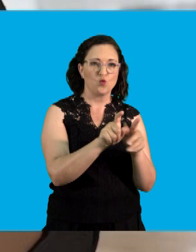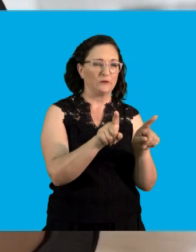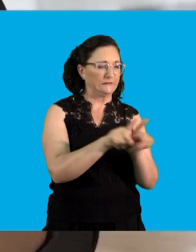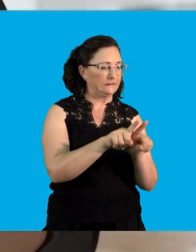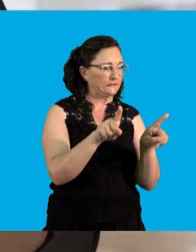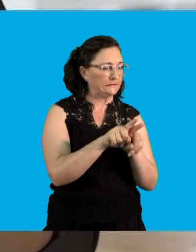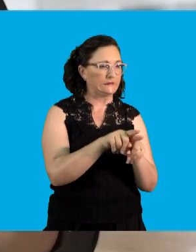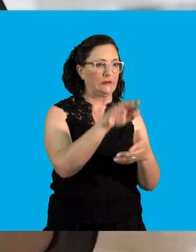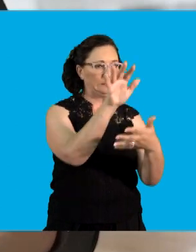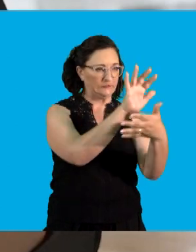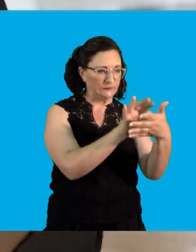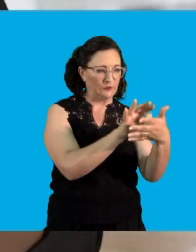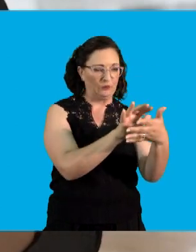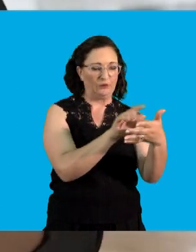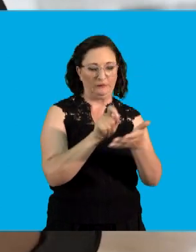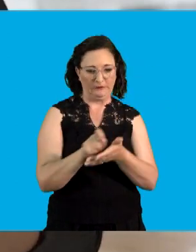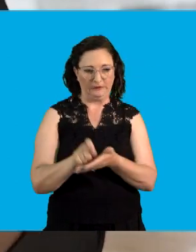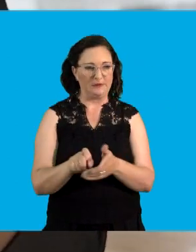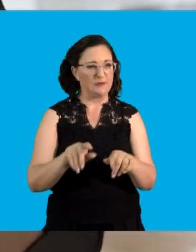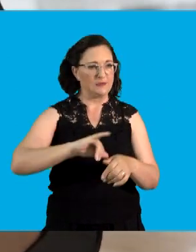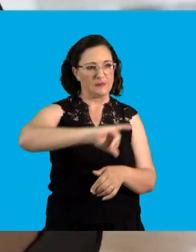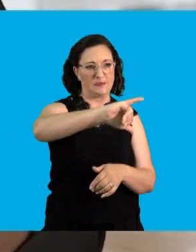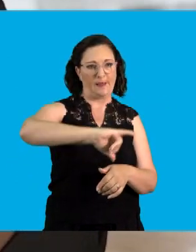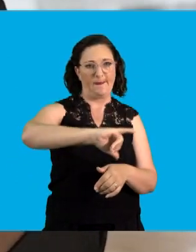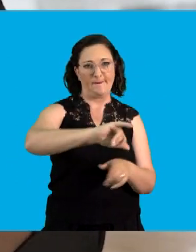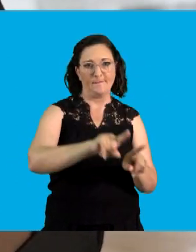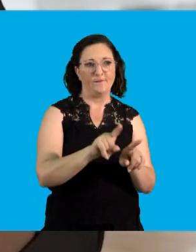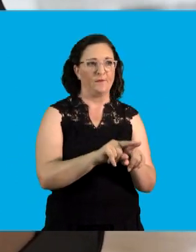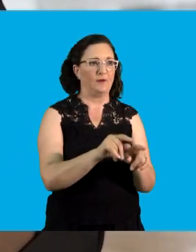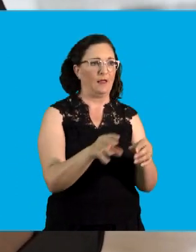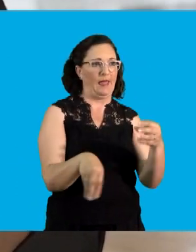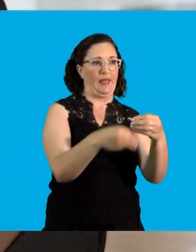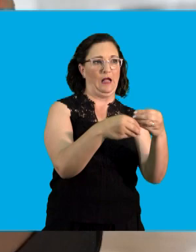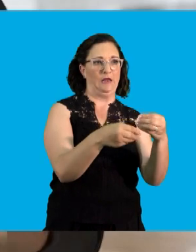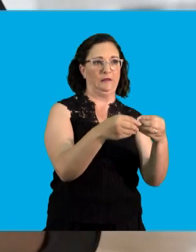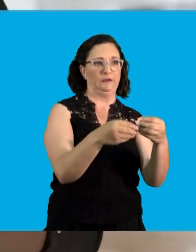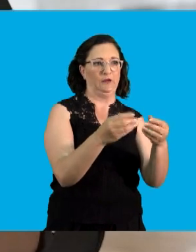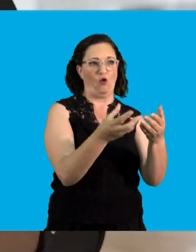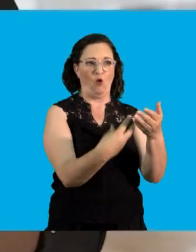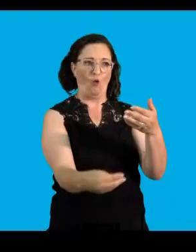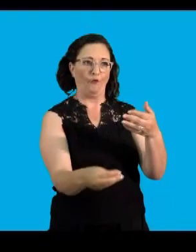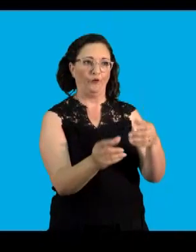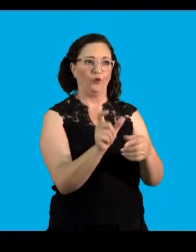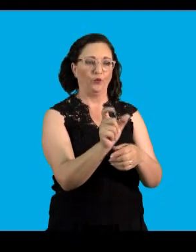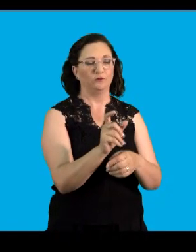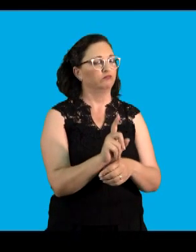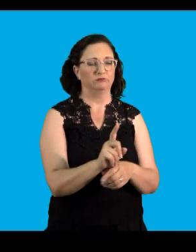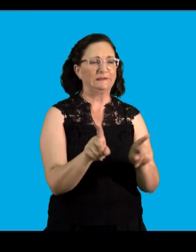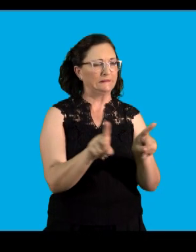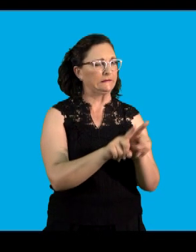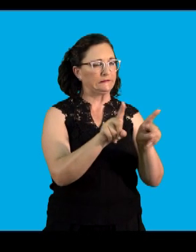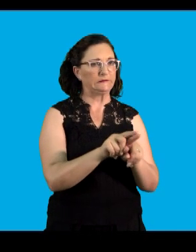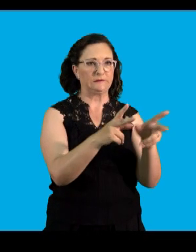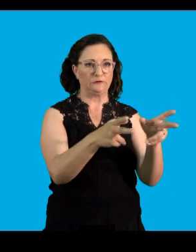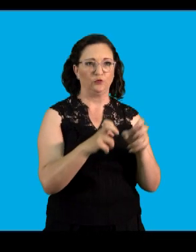the scenario, and then you don't change anything. You're not subtracting, you're not adding anything. So verbatim as is, and then you will